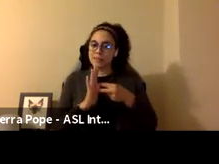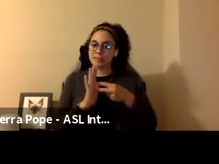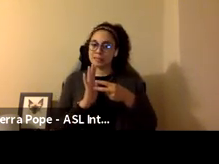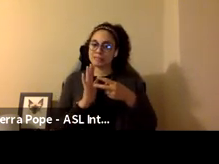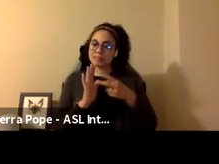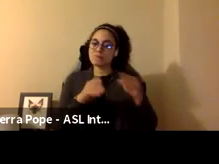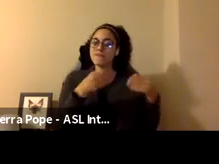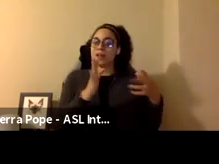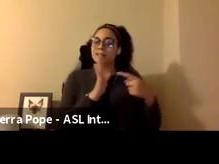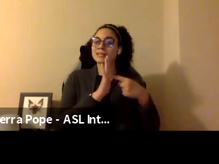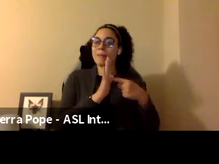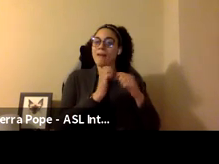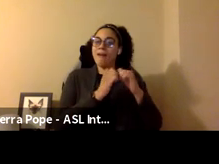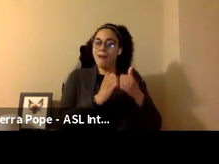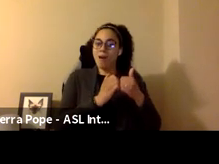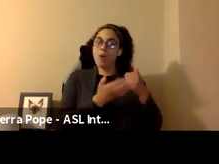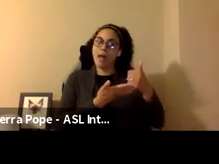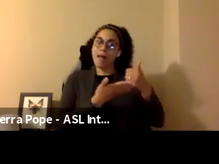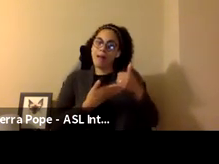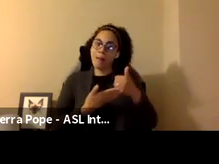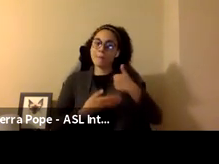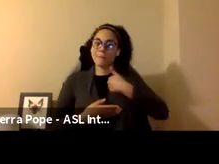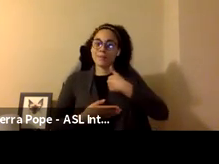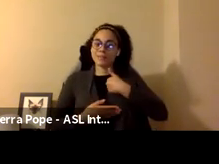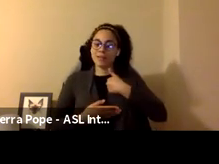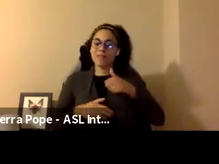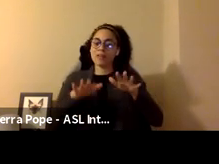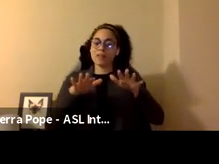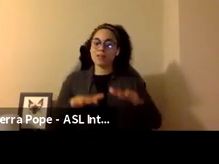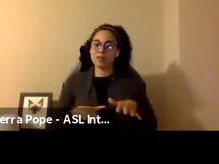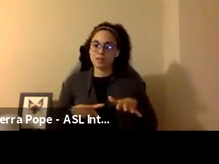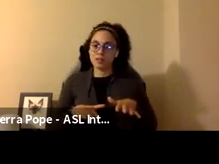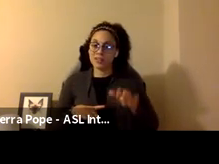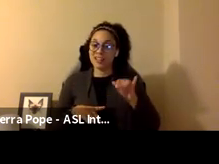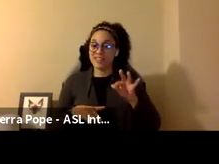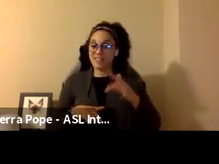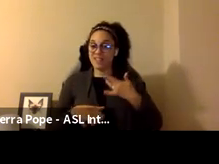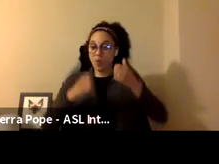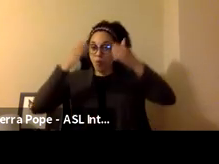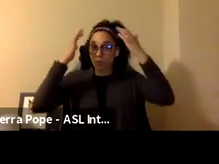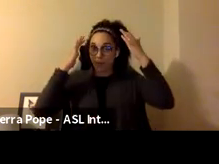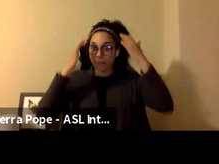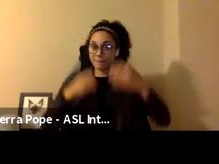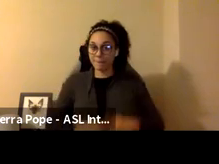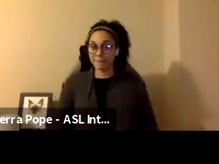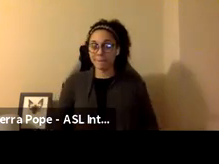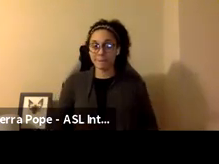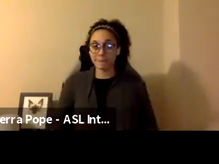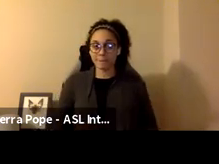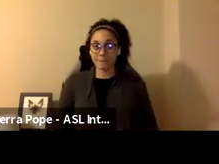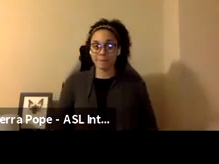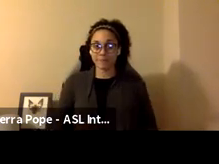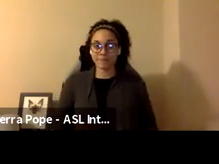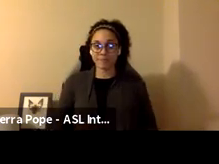do, how I help myself to get through something when I'm feeling overwhelmed. And that's a really great one to